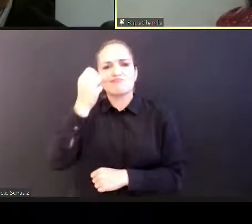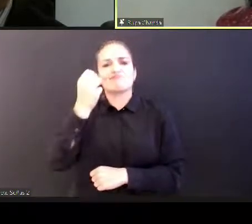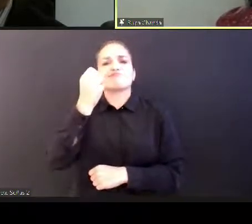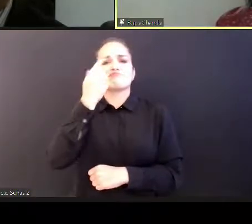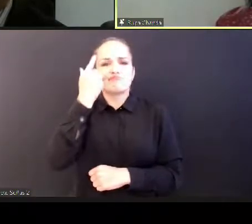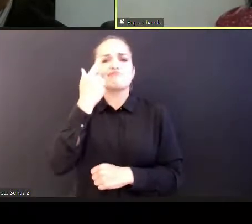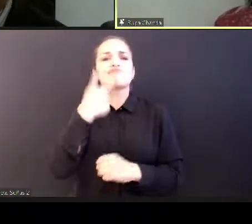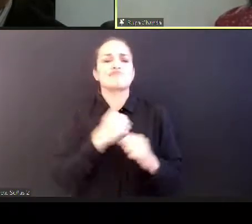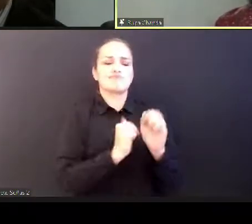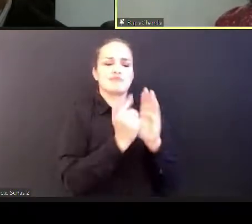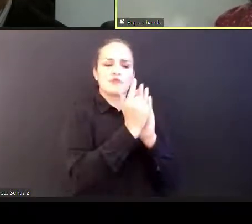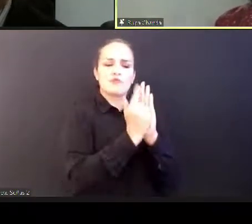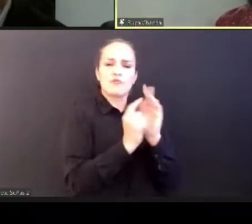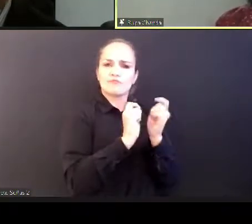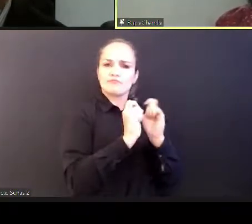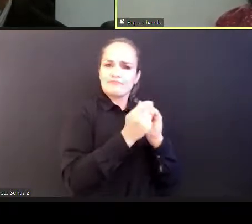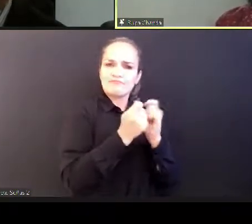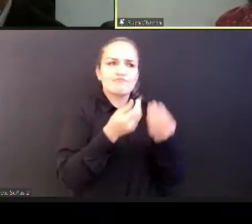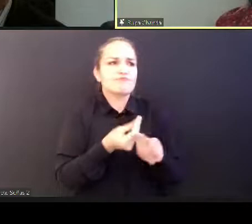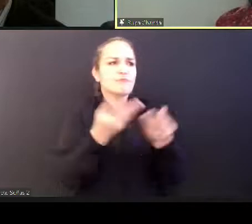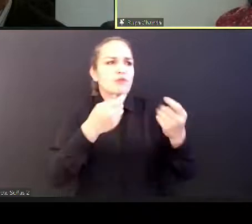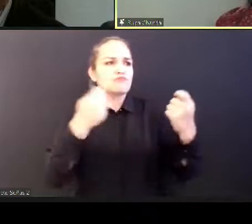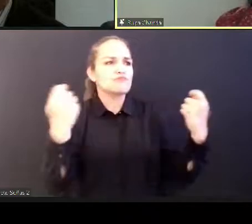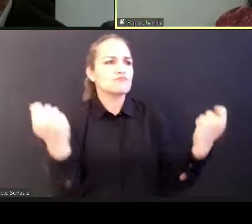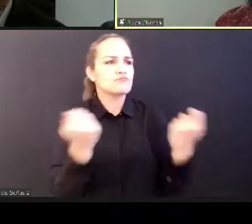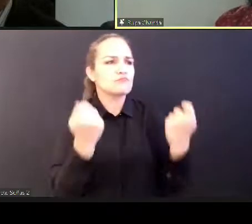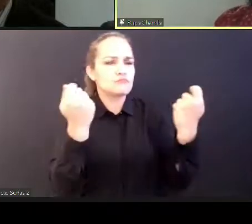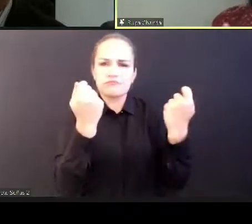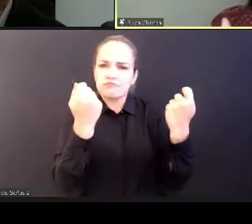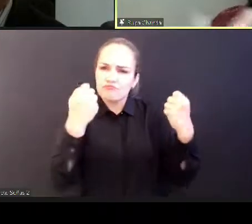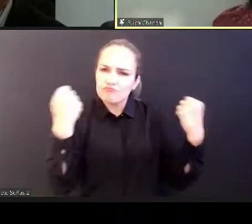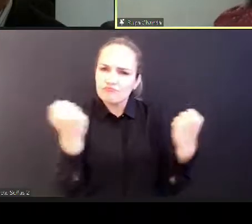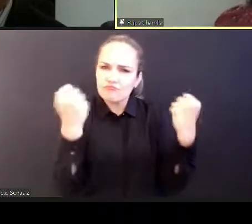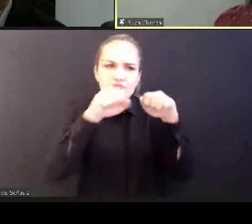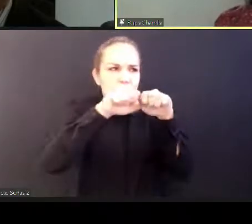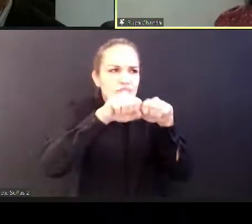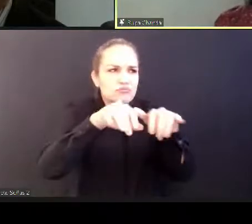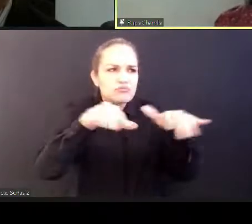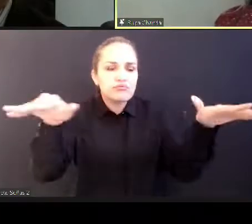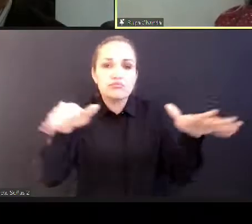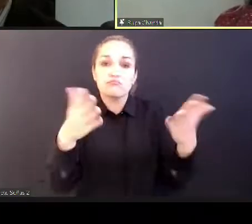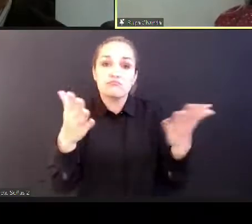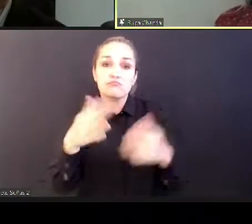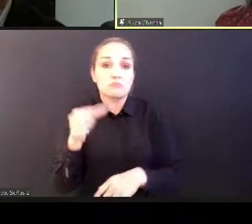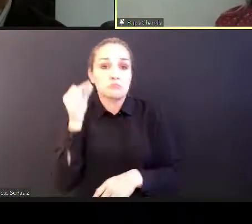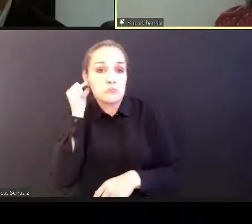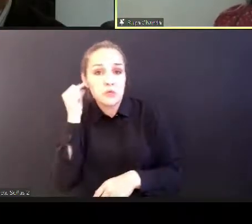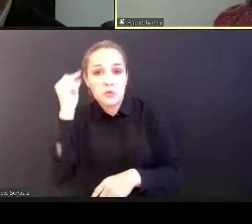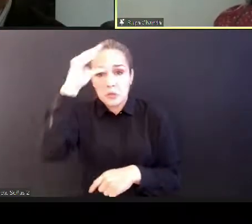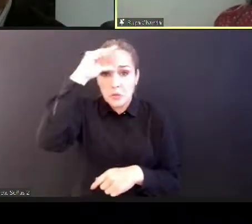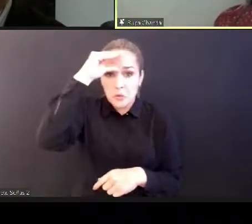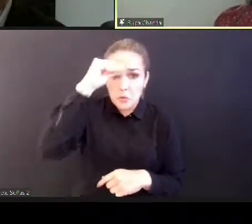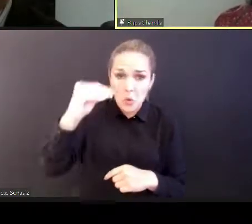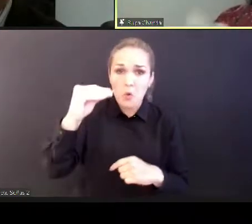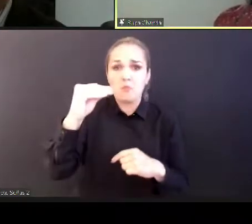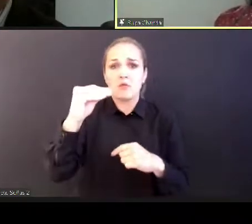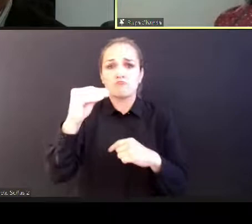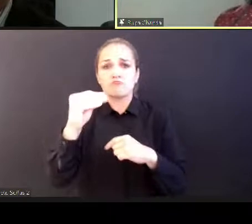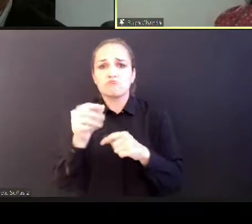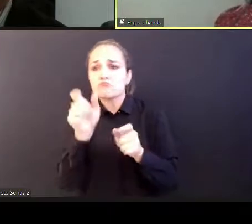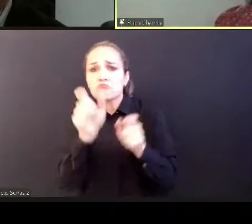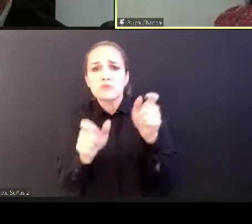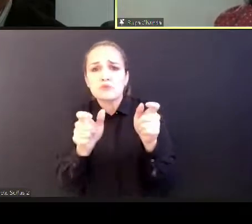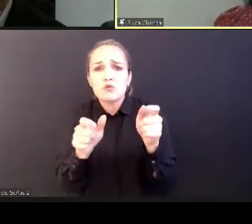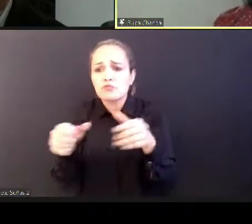social strata, and across types of businesses to small businesses. I think it's that perspective that governments need to have. And it's also